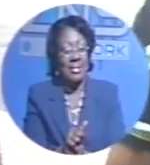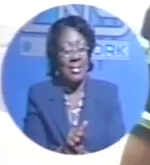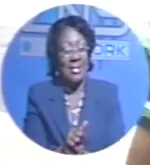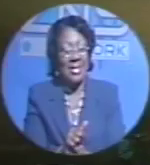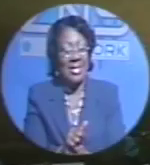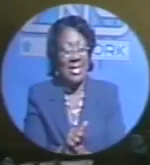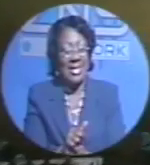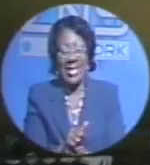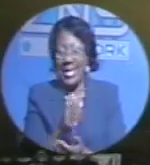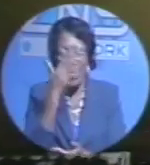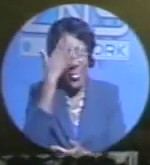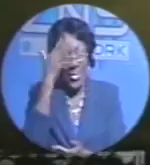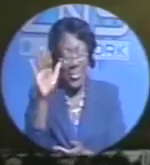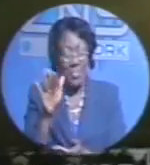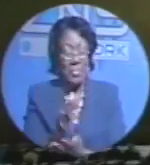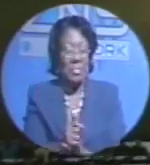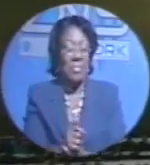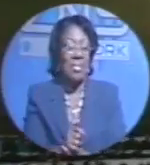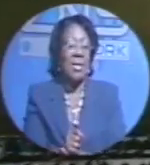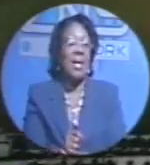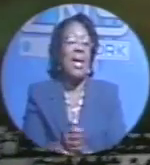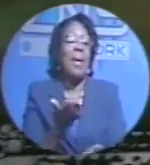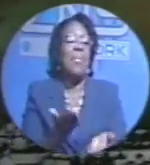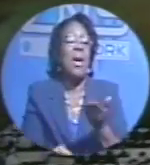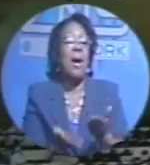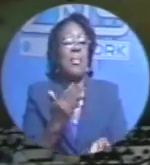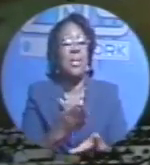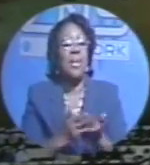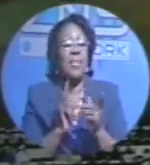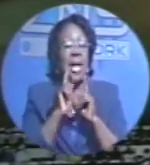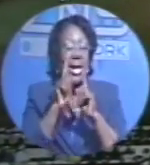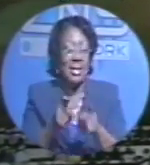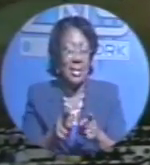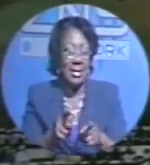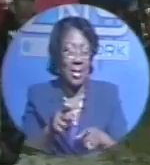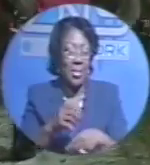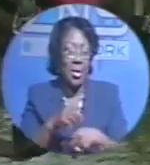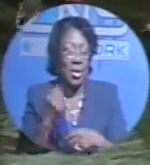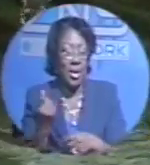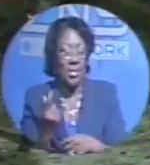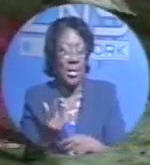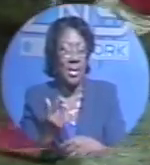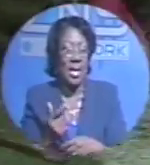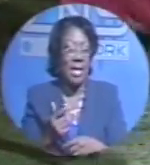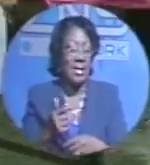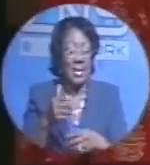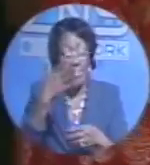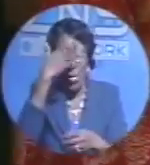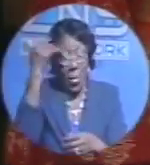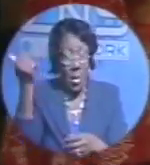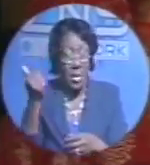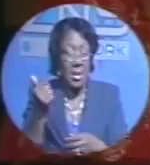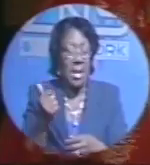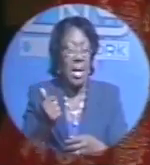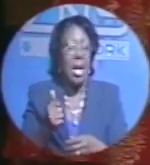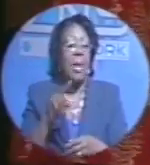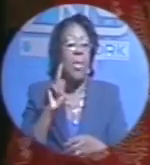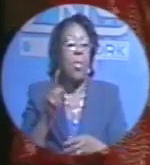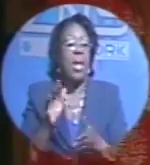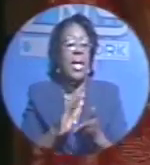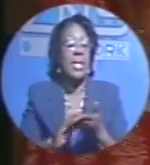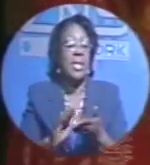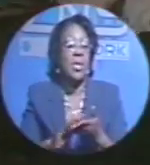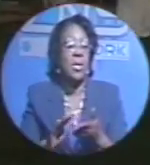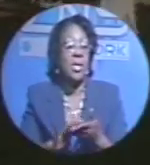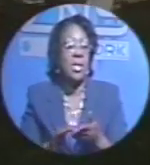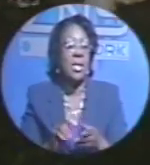I gave you that one. Perhaps some of the responses could be termed as momentary lapses of memory. But what excuses account